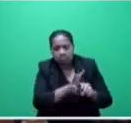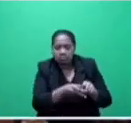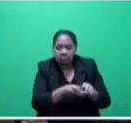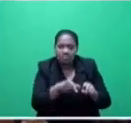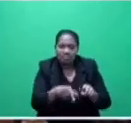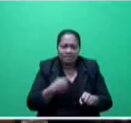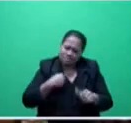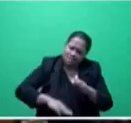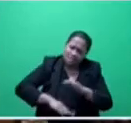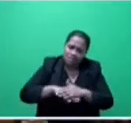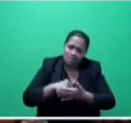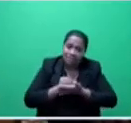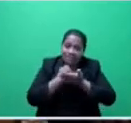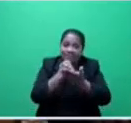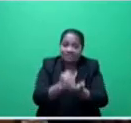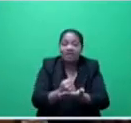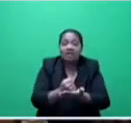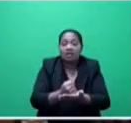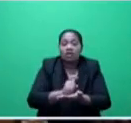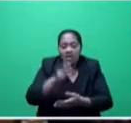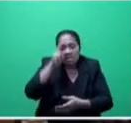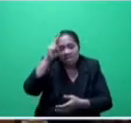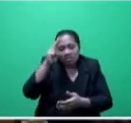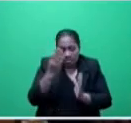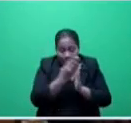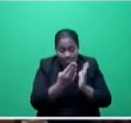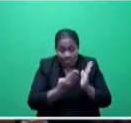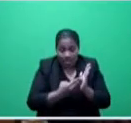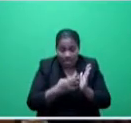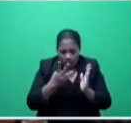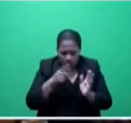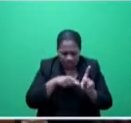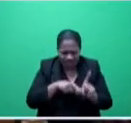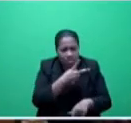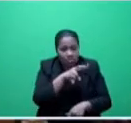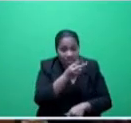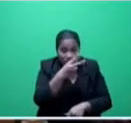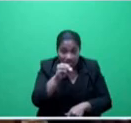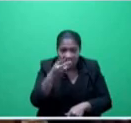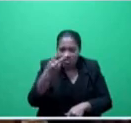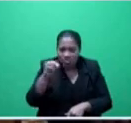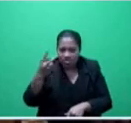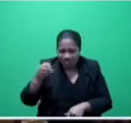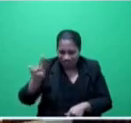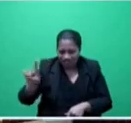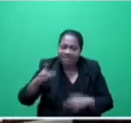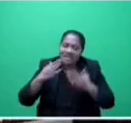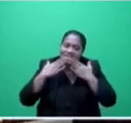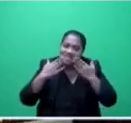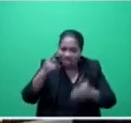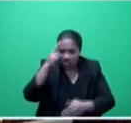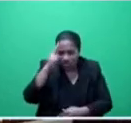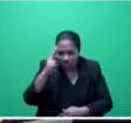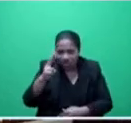support this timely and bold national budget for the year 2020 and 21. Thank you, Sir.